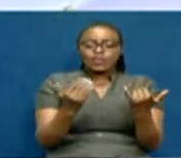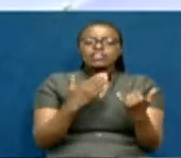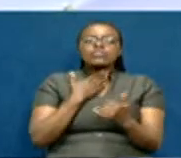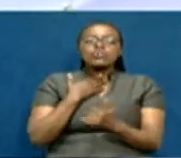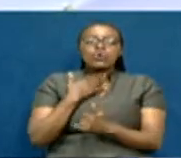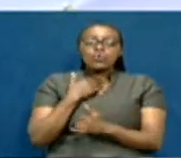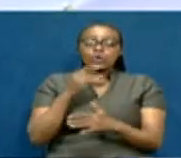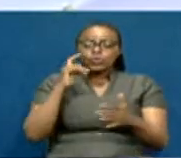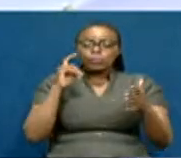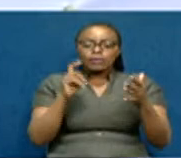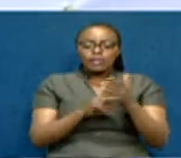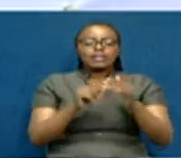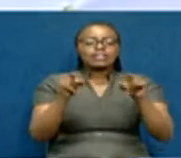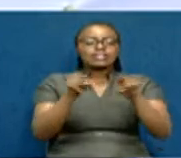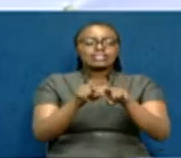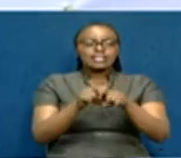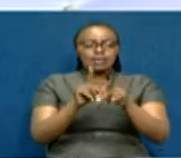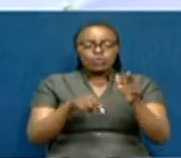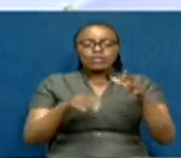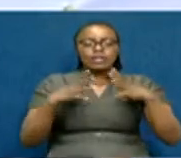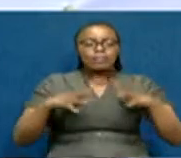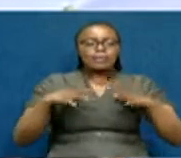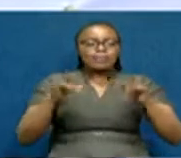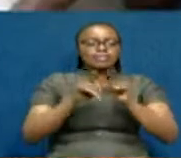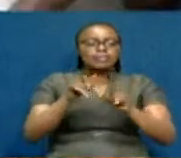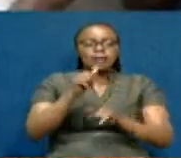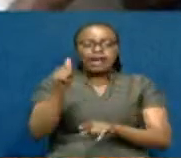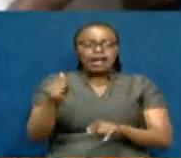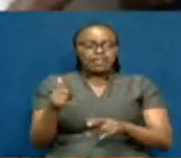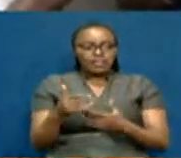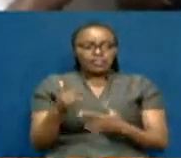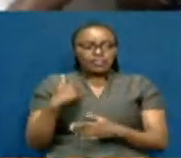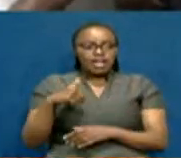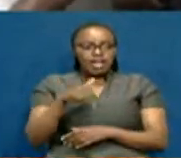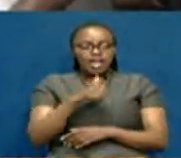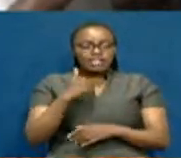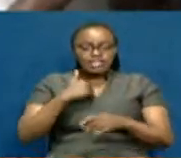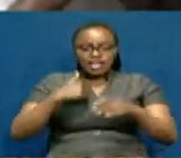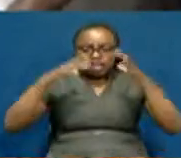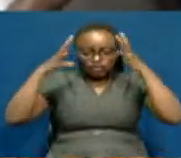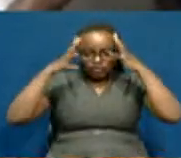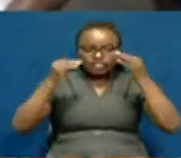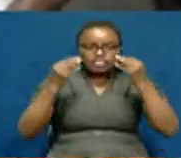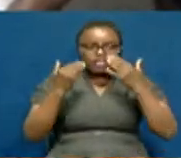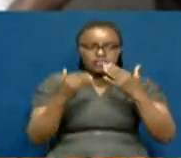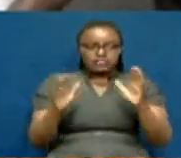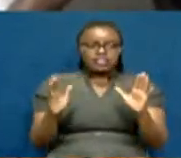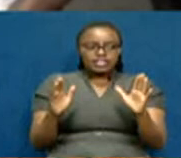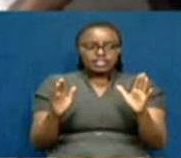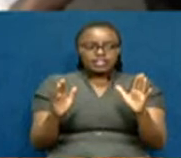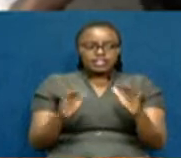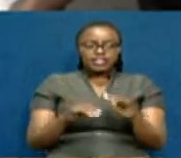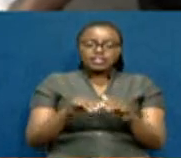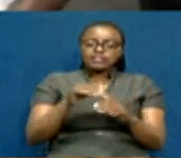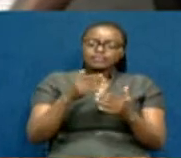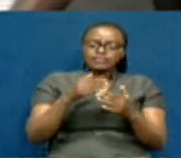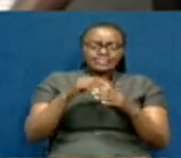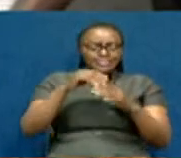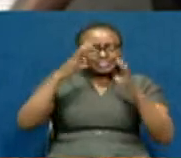nataka watambuliwe kama binadamu wengine. Tumekata shauri kwa kauli